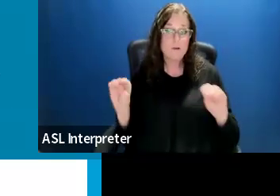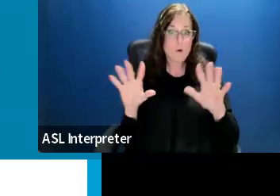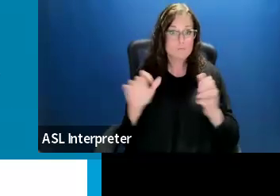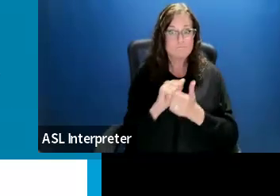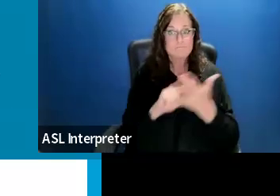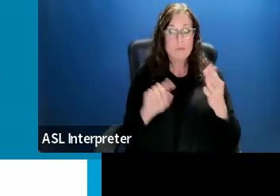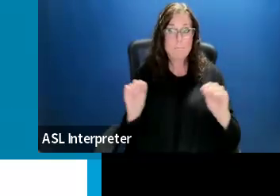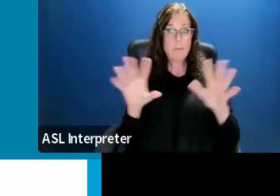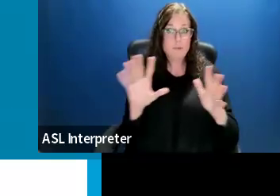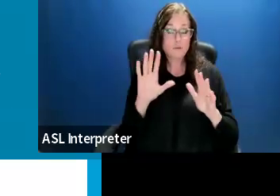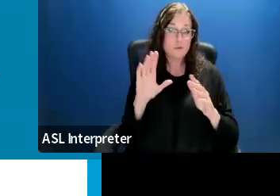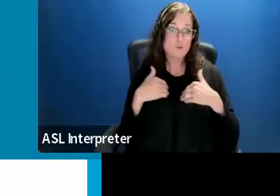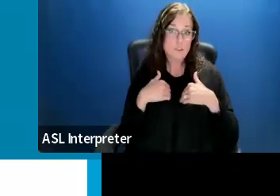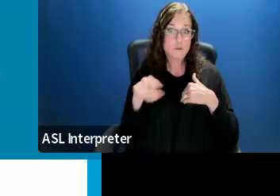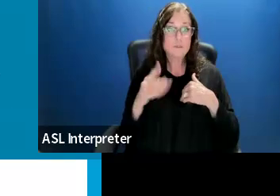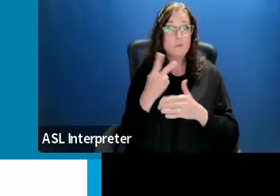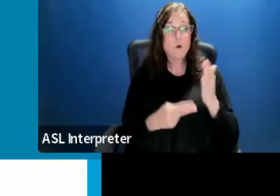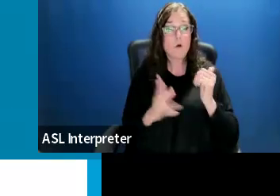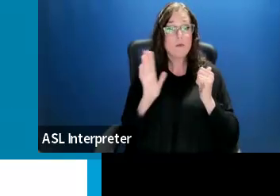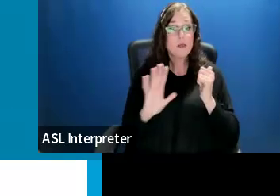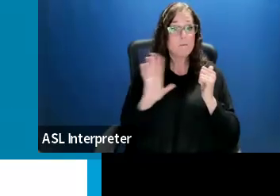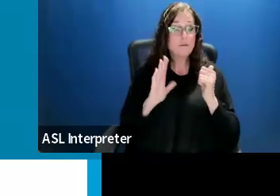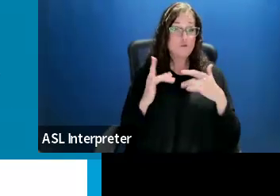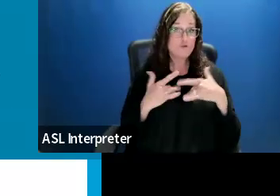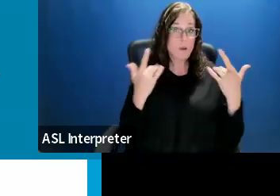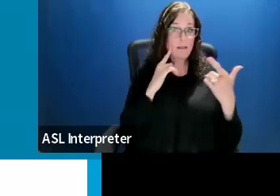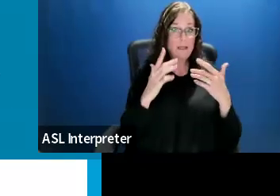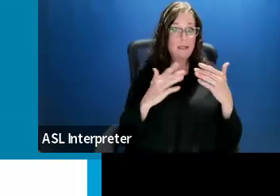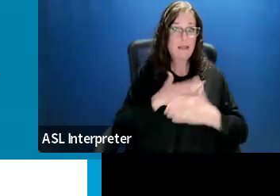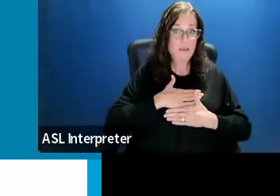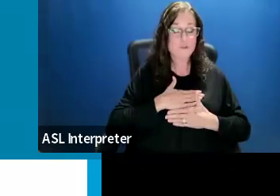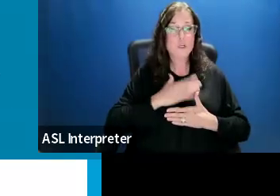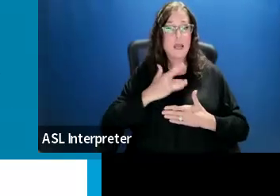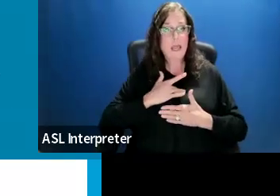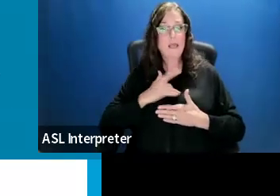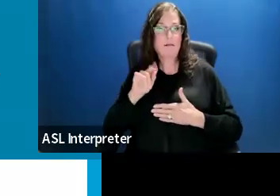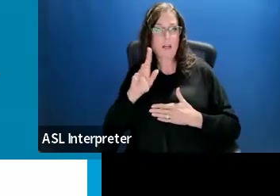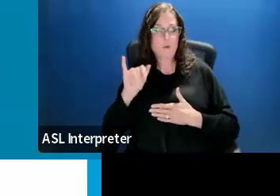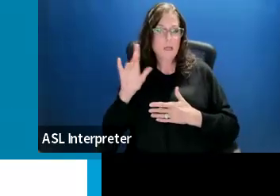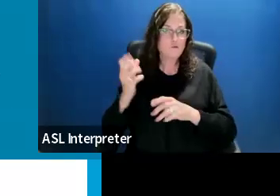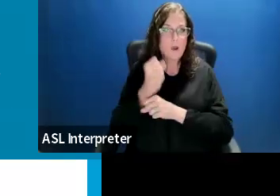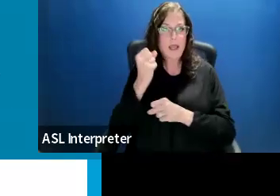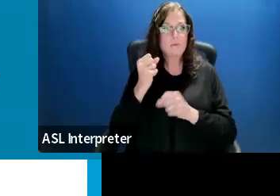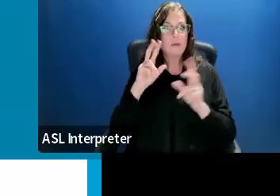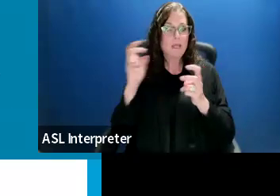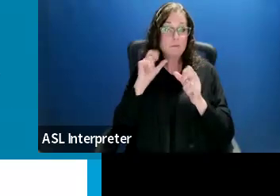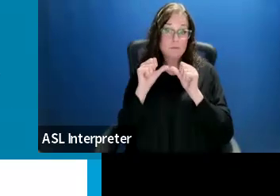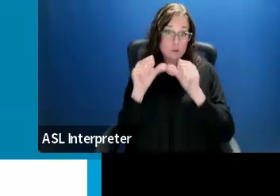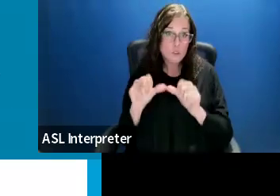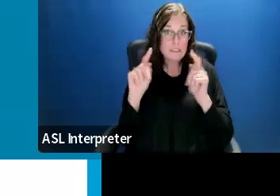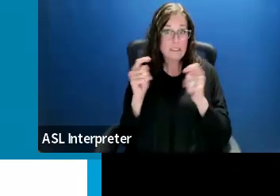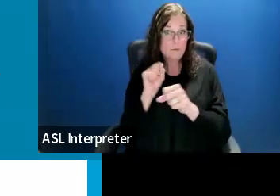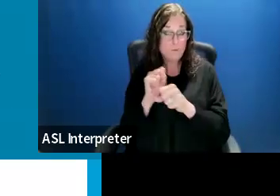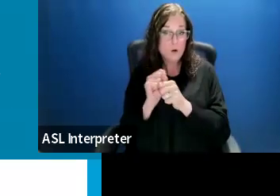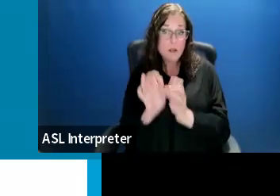creatures. The story is both a fast-paced, thrilling adventure and a heartfelt literary triumph, exploring themes of endurance, teamwork,